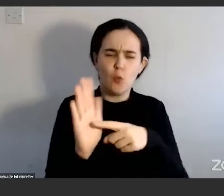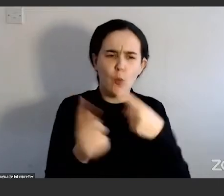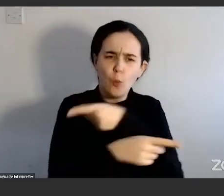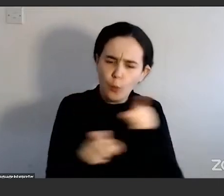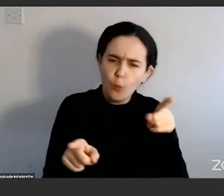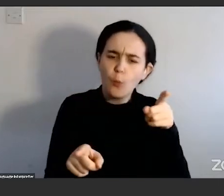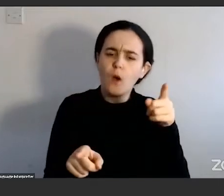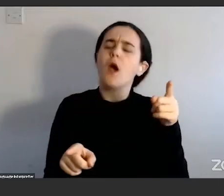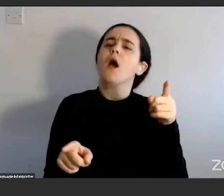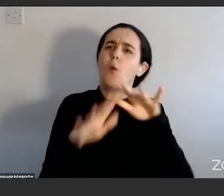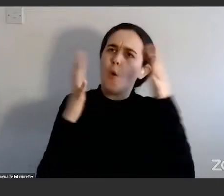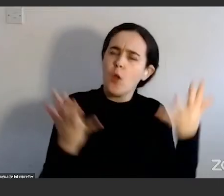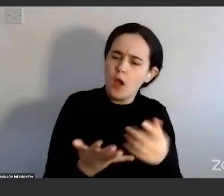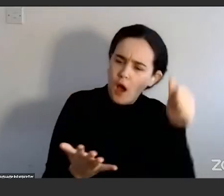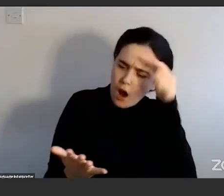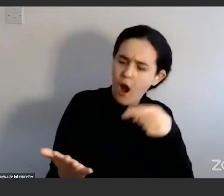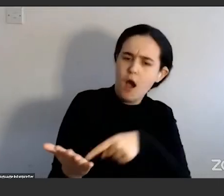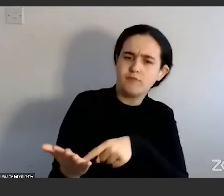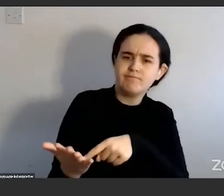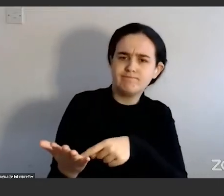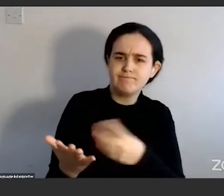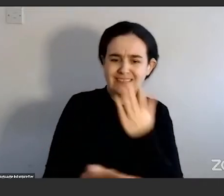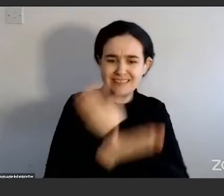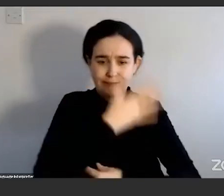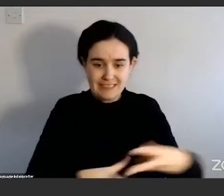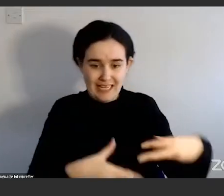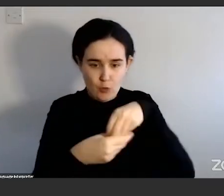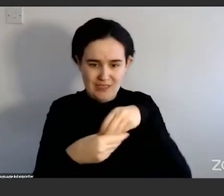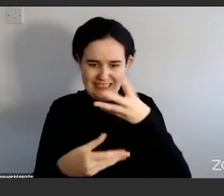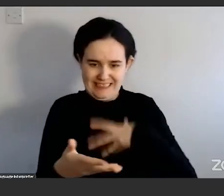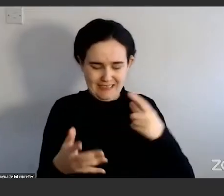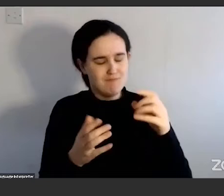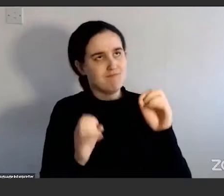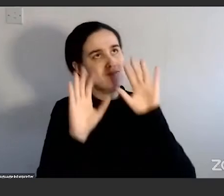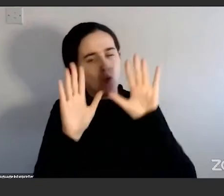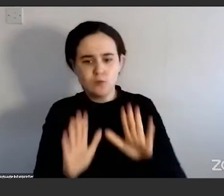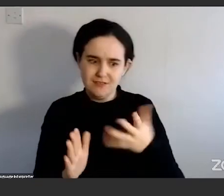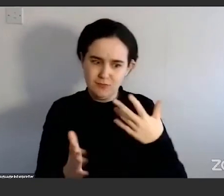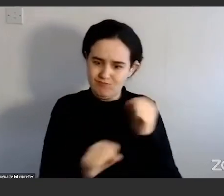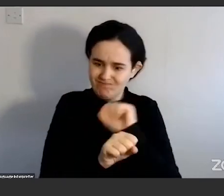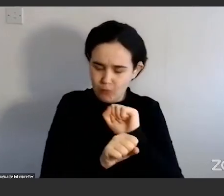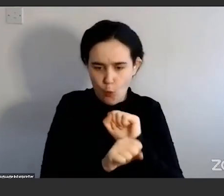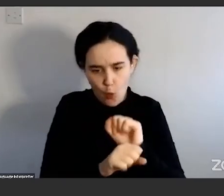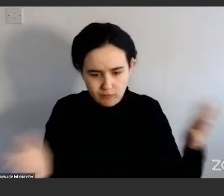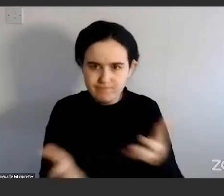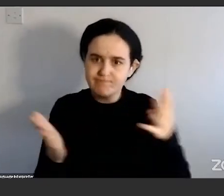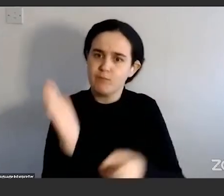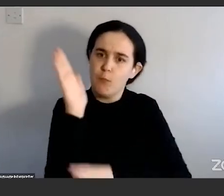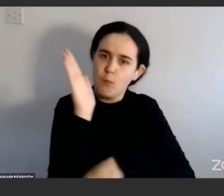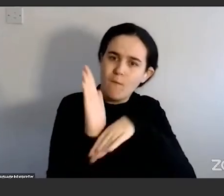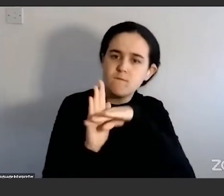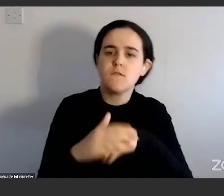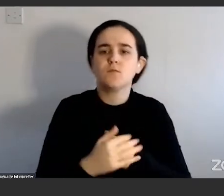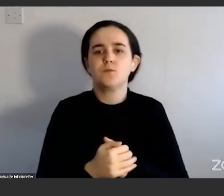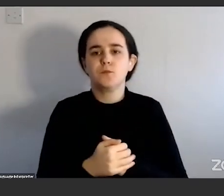critical to ensuring the right to enjoy the highest attainable standard